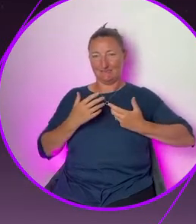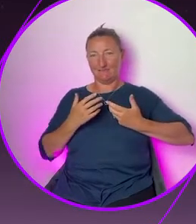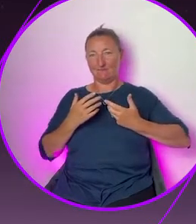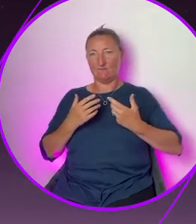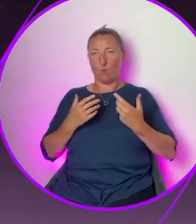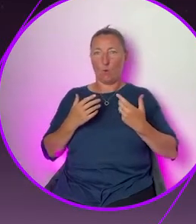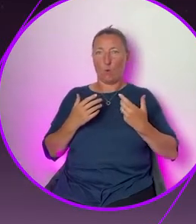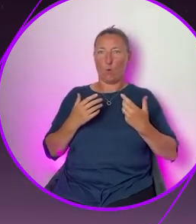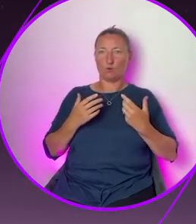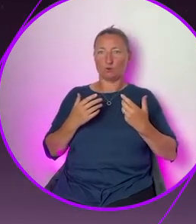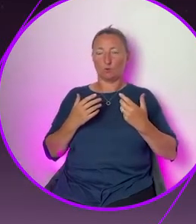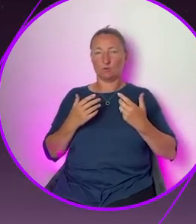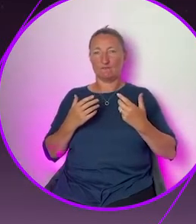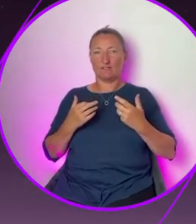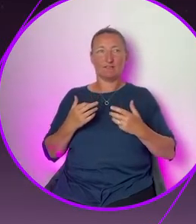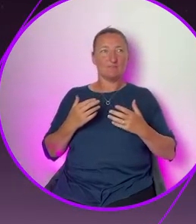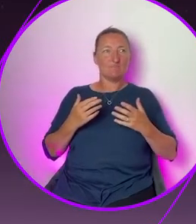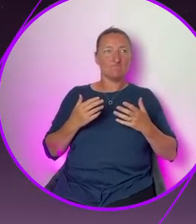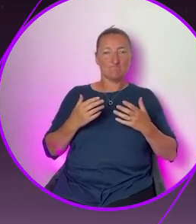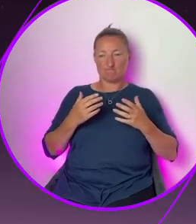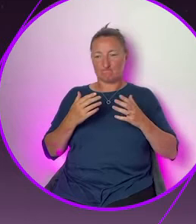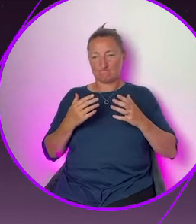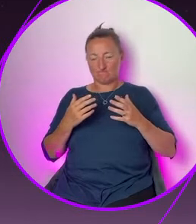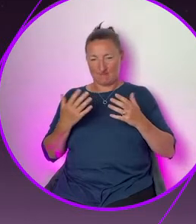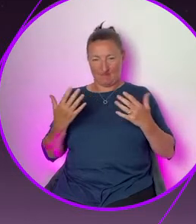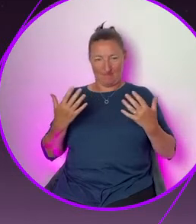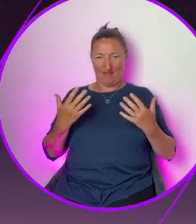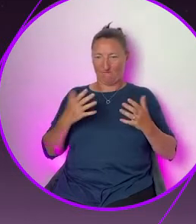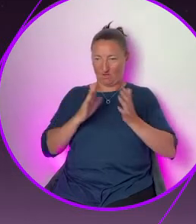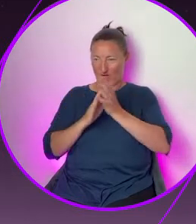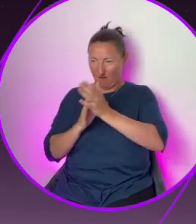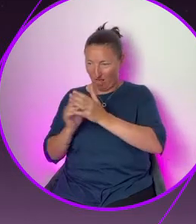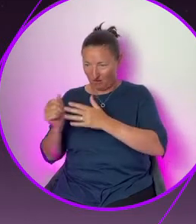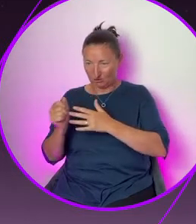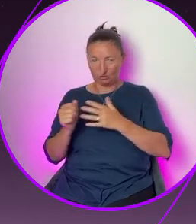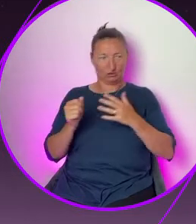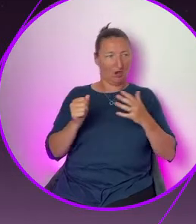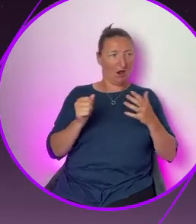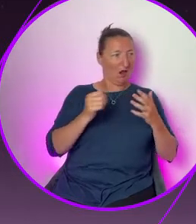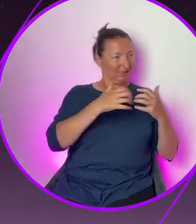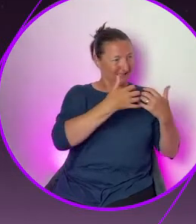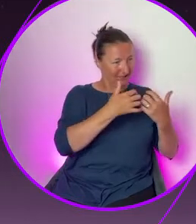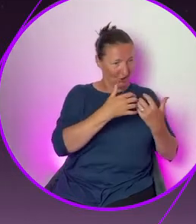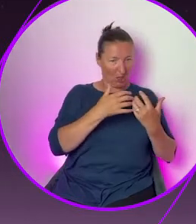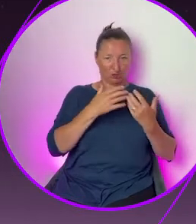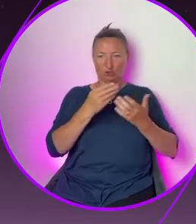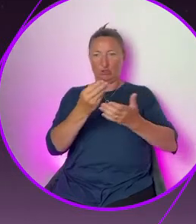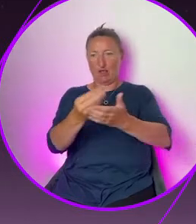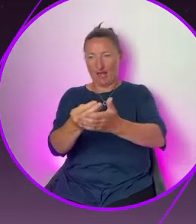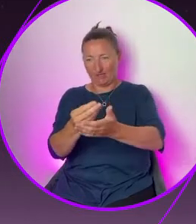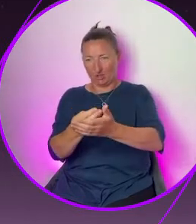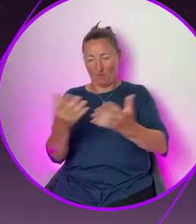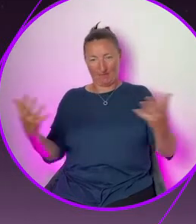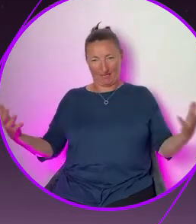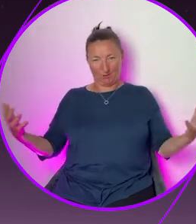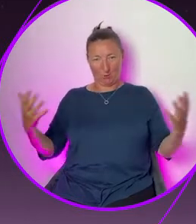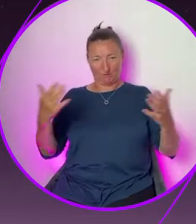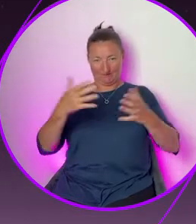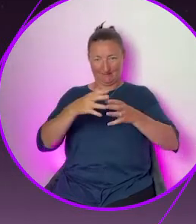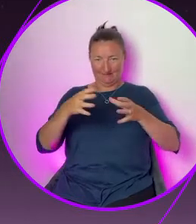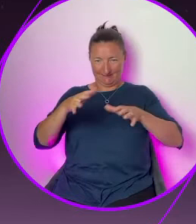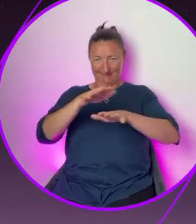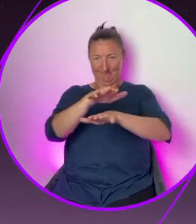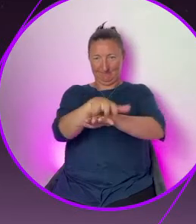and synthesize at the intersection of culture in the broad sociological sense and technological and economic development.